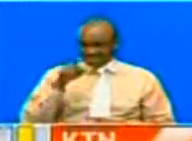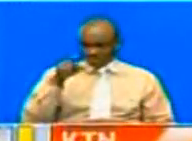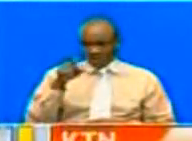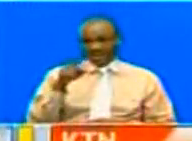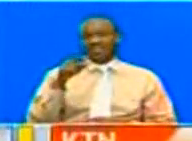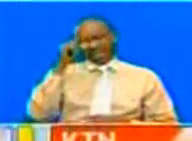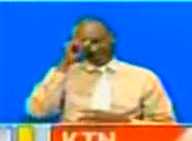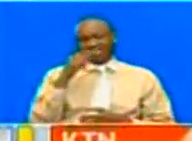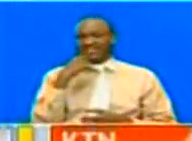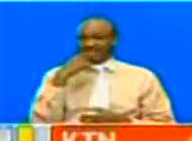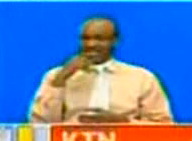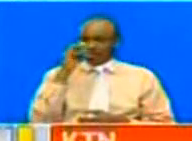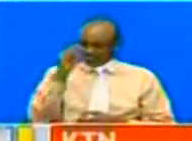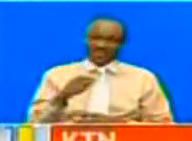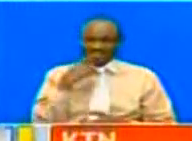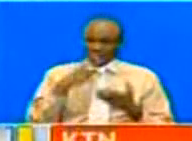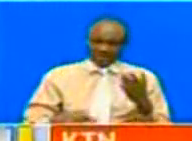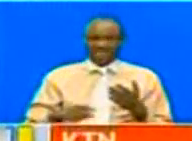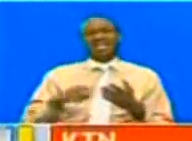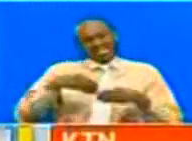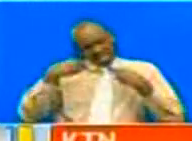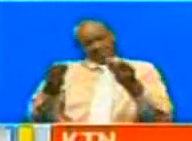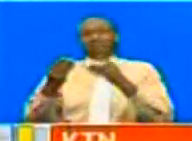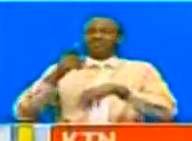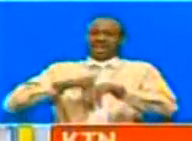ametangaza akisema apewe muda